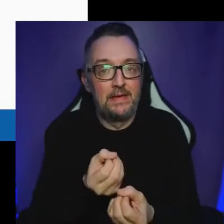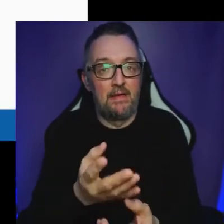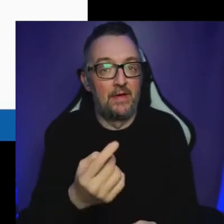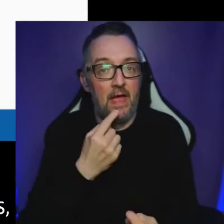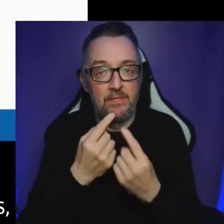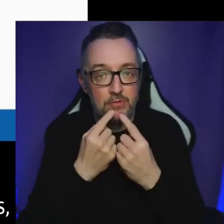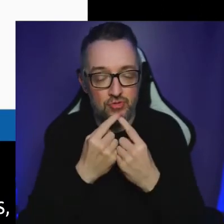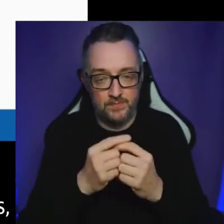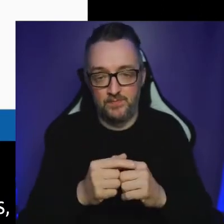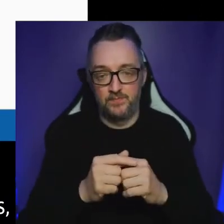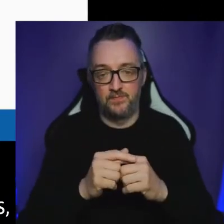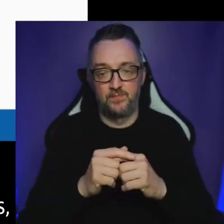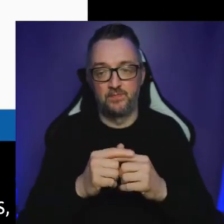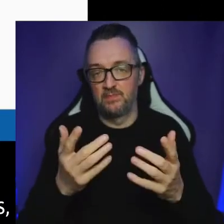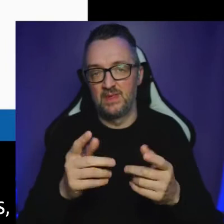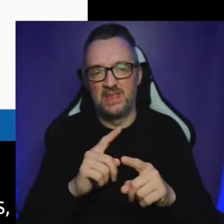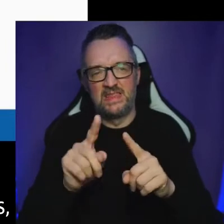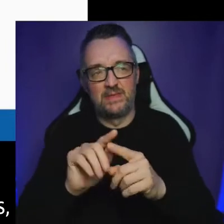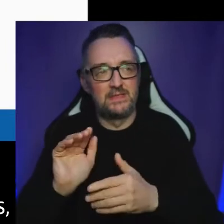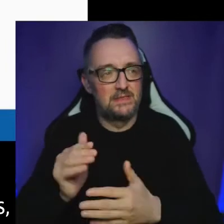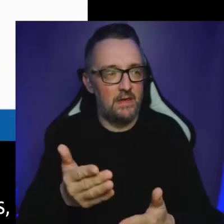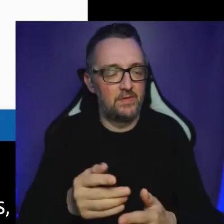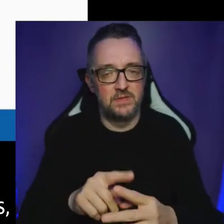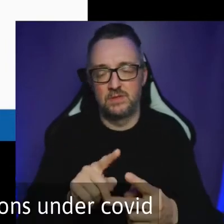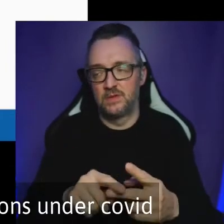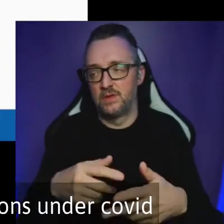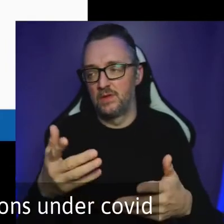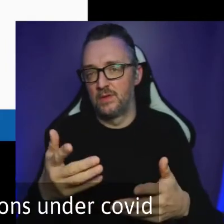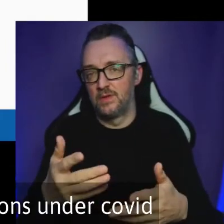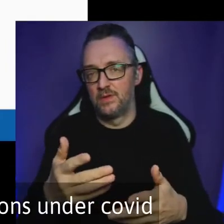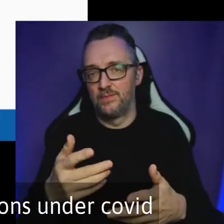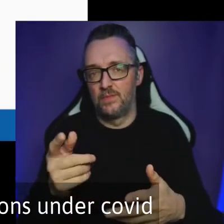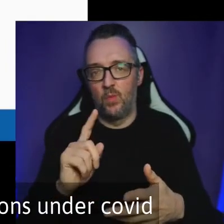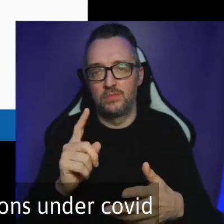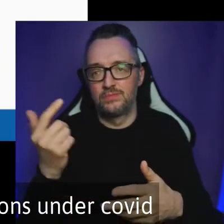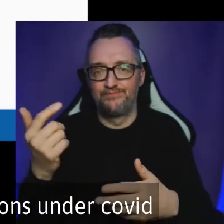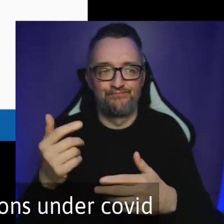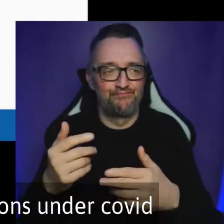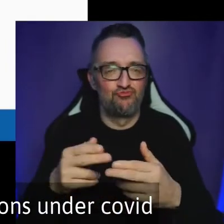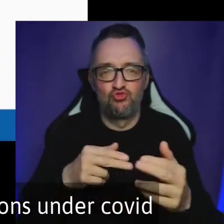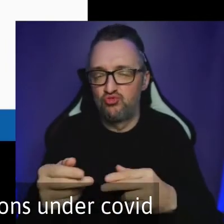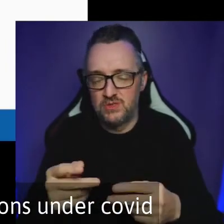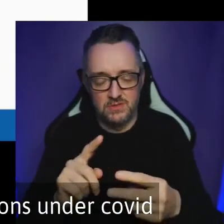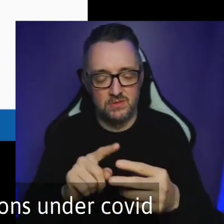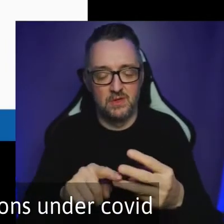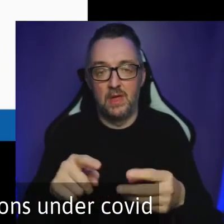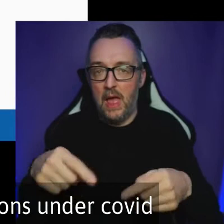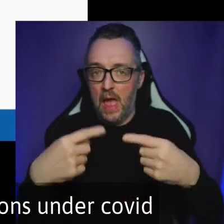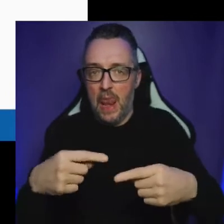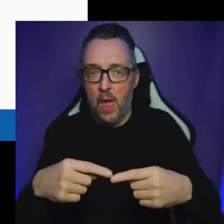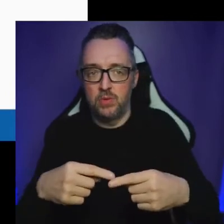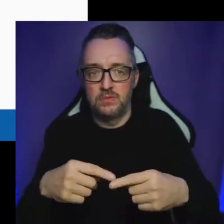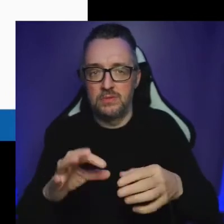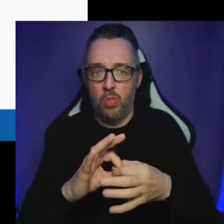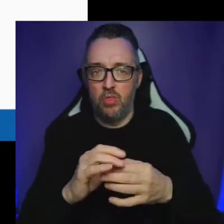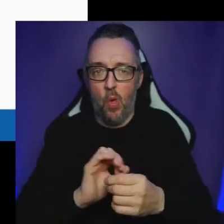citizens about services, about what's going on in the news, about what they're allowed to do, restrictions under